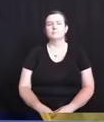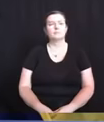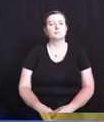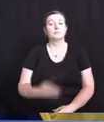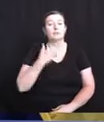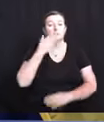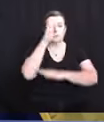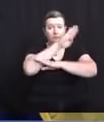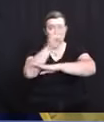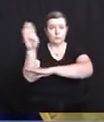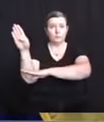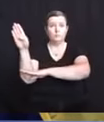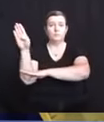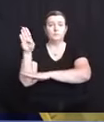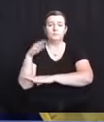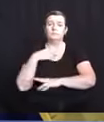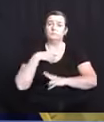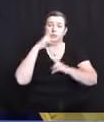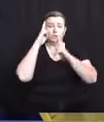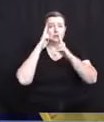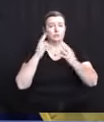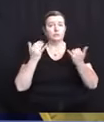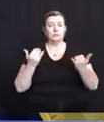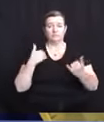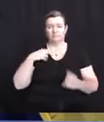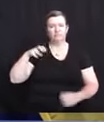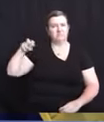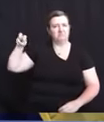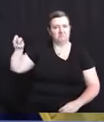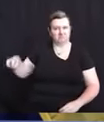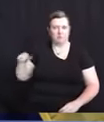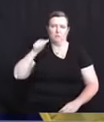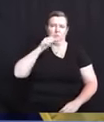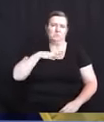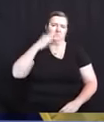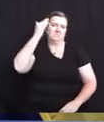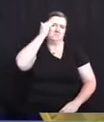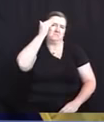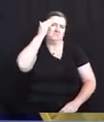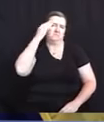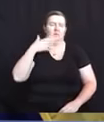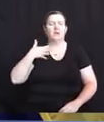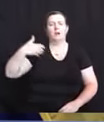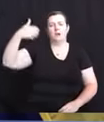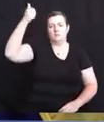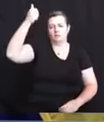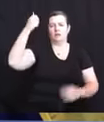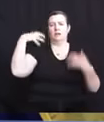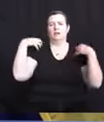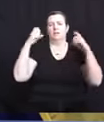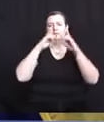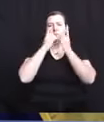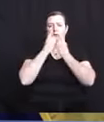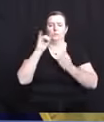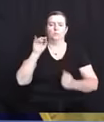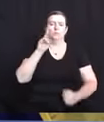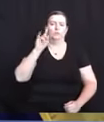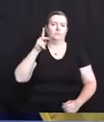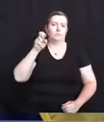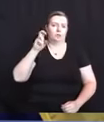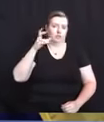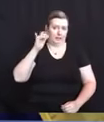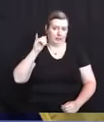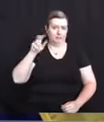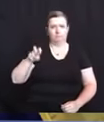Good afternoon. I'm honored to be joined by the woman to my right who needs no introduction, the Commissioner of the Department of Health, Judy Persichilli. To her right, another